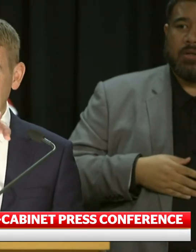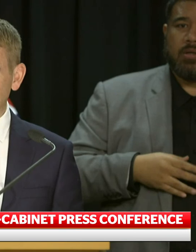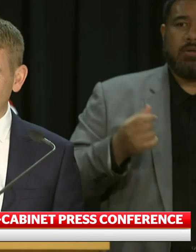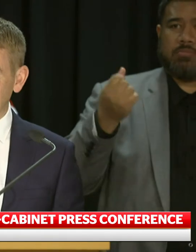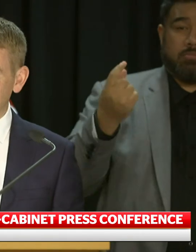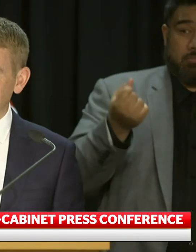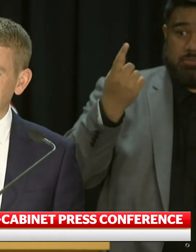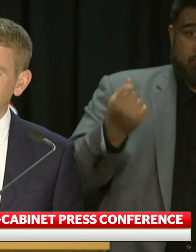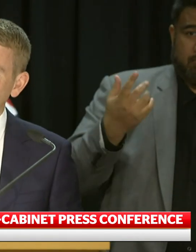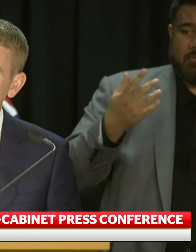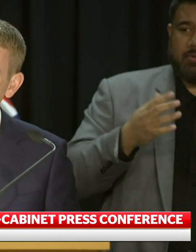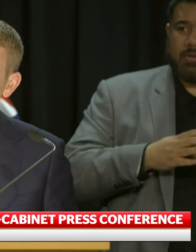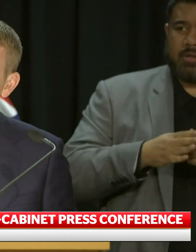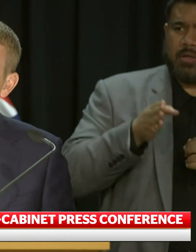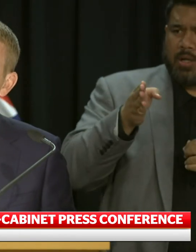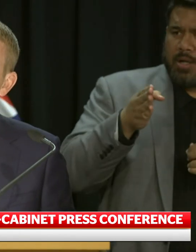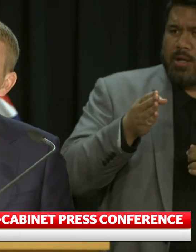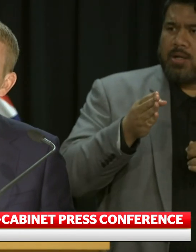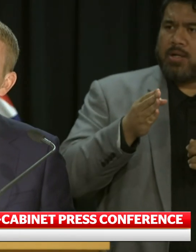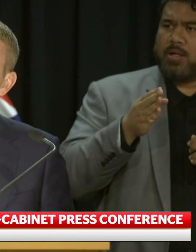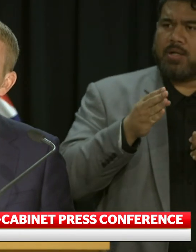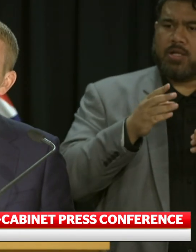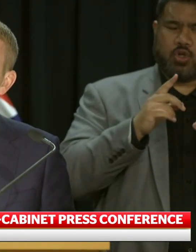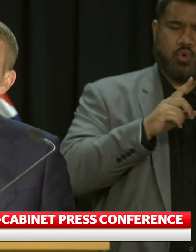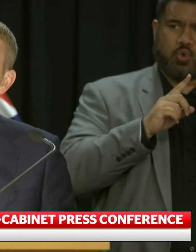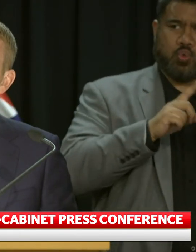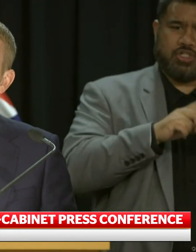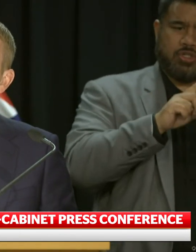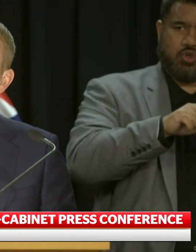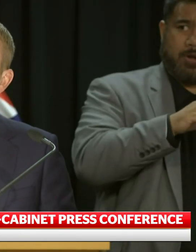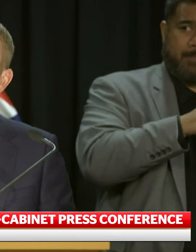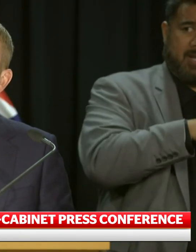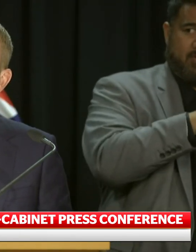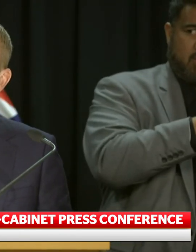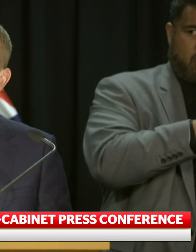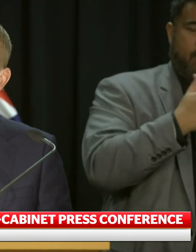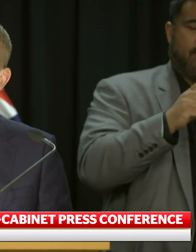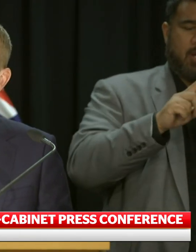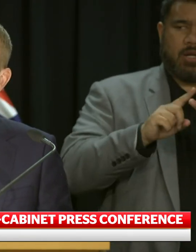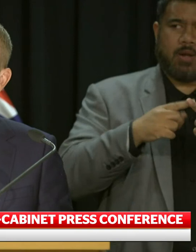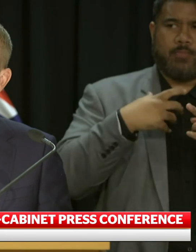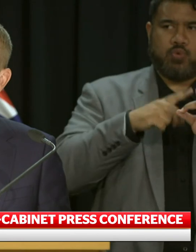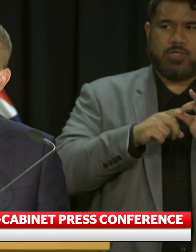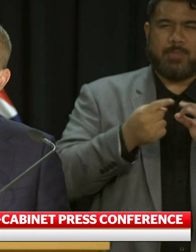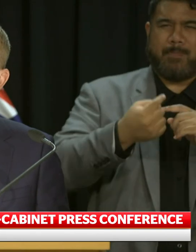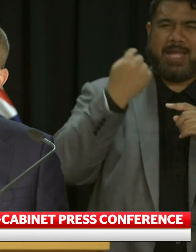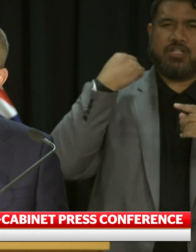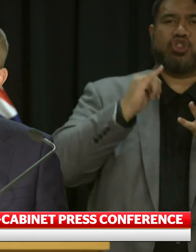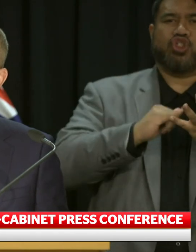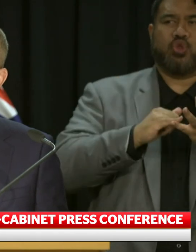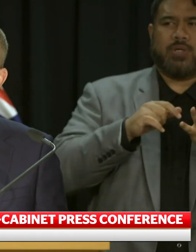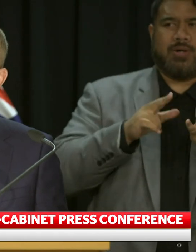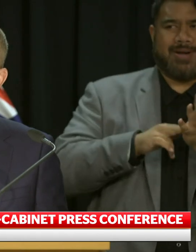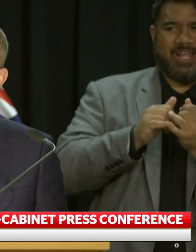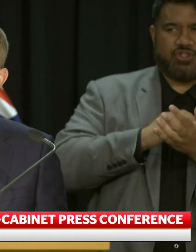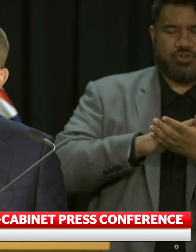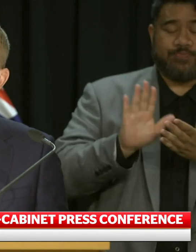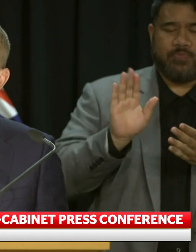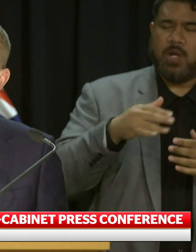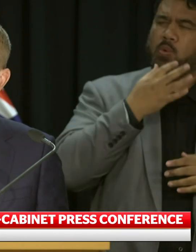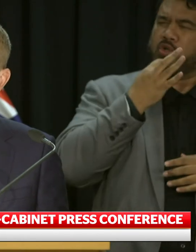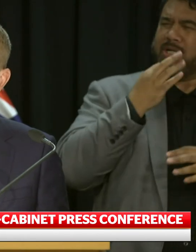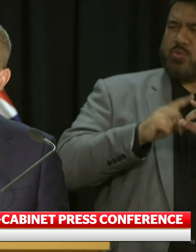I'll come back to you. Yep. Just on Meka Whaitiri and then casting our minds a little bit further back to Stuart Nash, do you have concerns